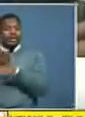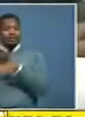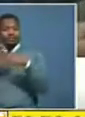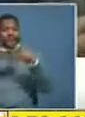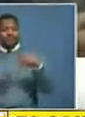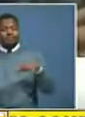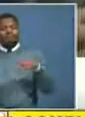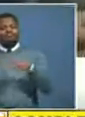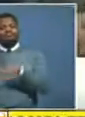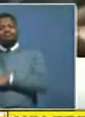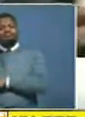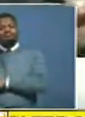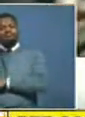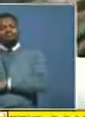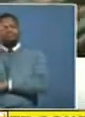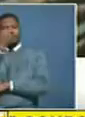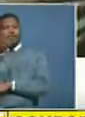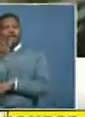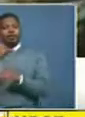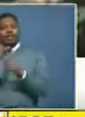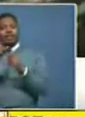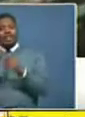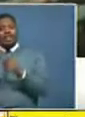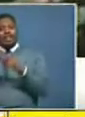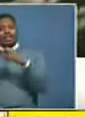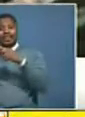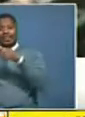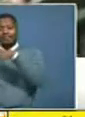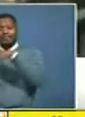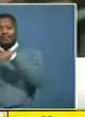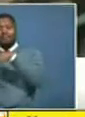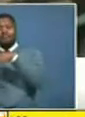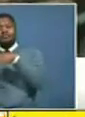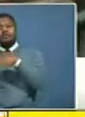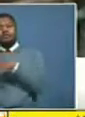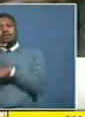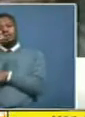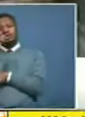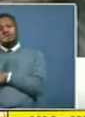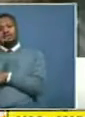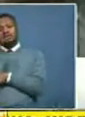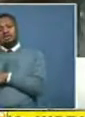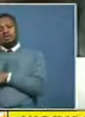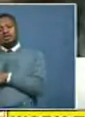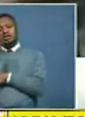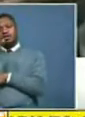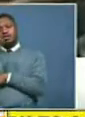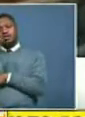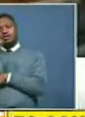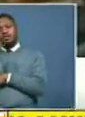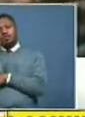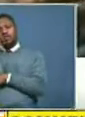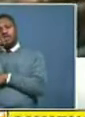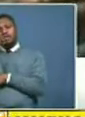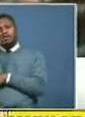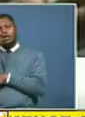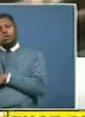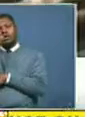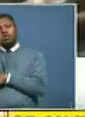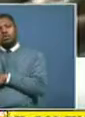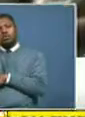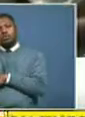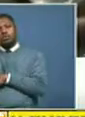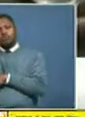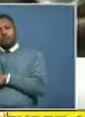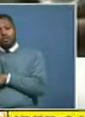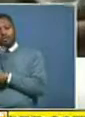we energized those who were affected, like Asankaragua, Enche, Akropon, to